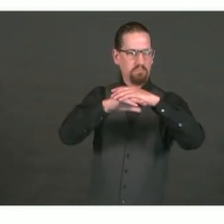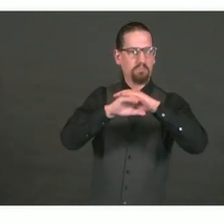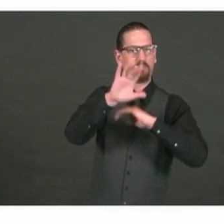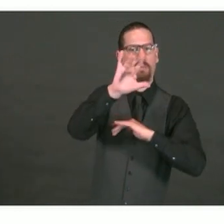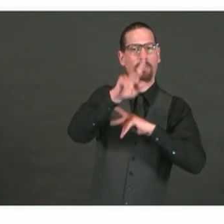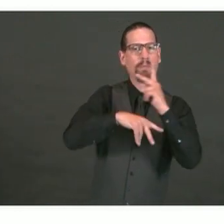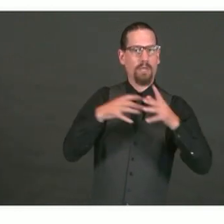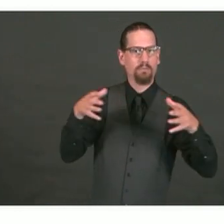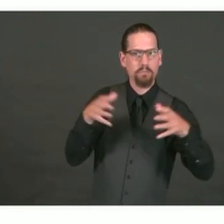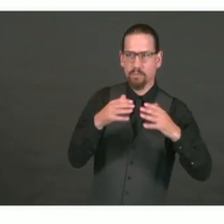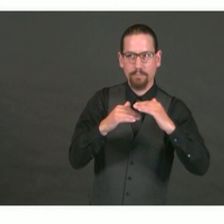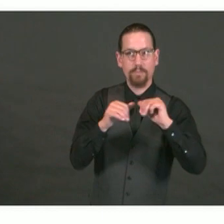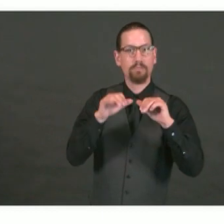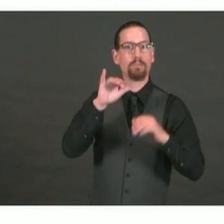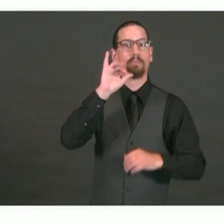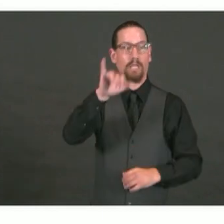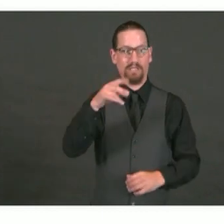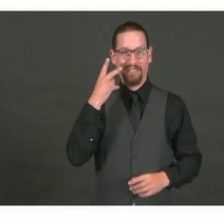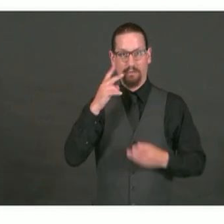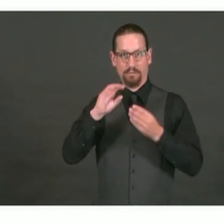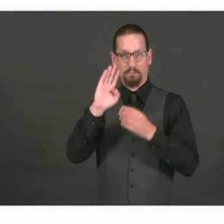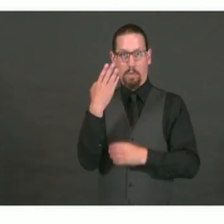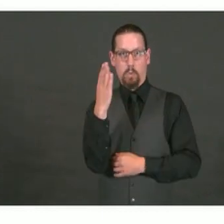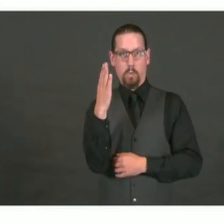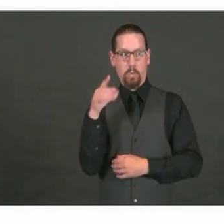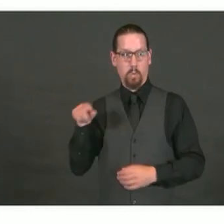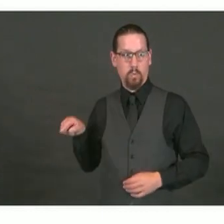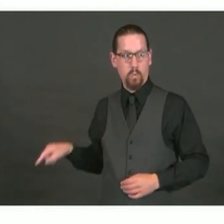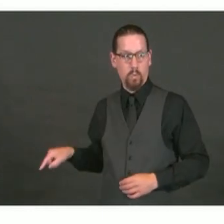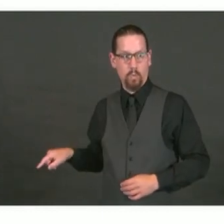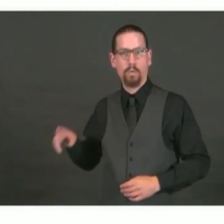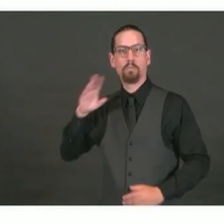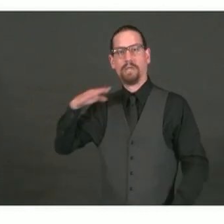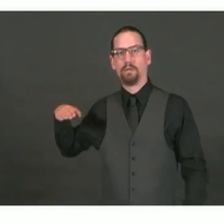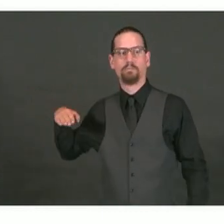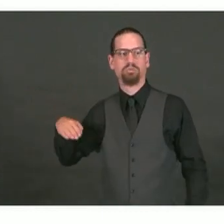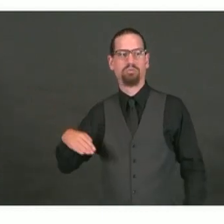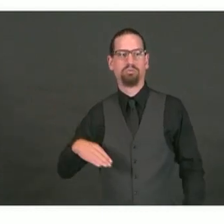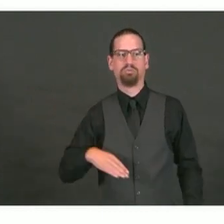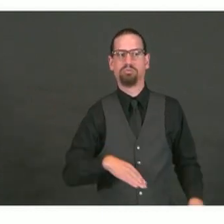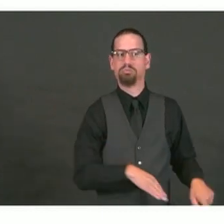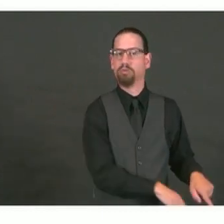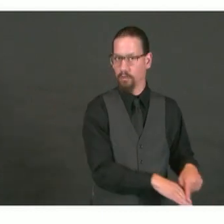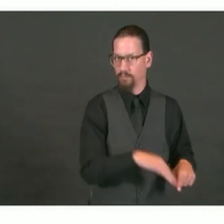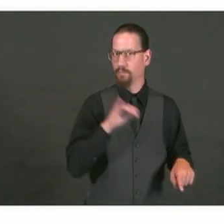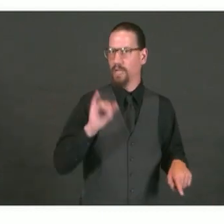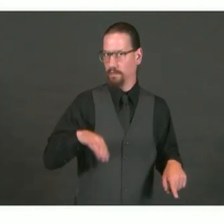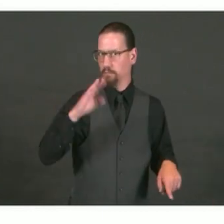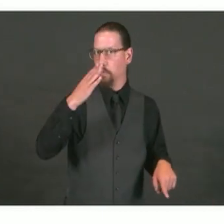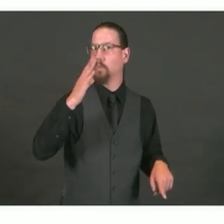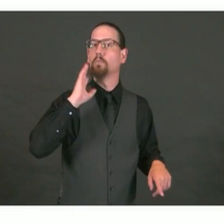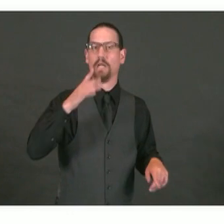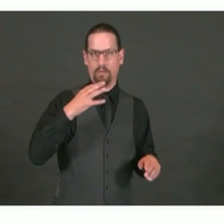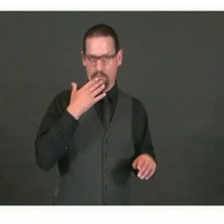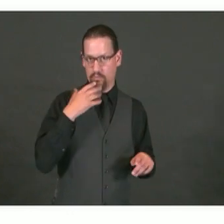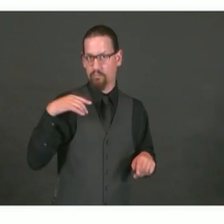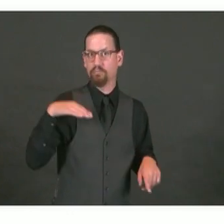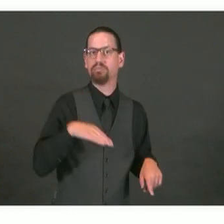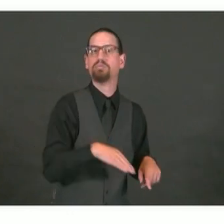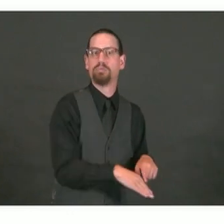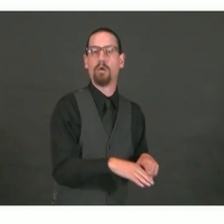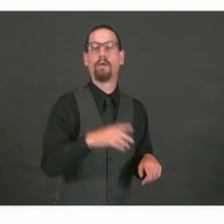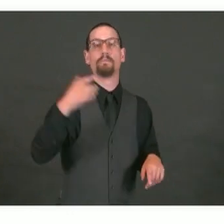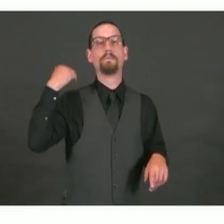see in front of you. That's my expectation. If you were to say, Governor, what do you think? I have confidence. I'm leading